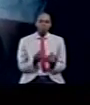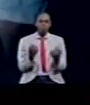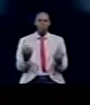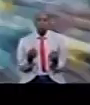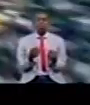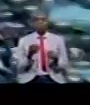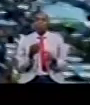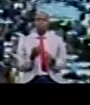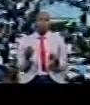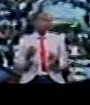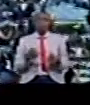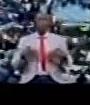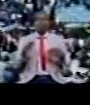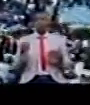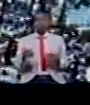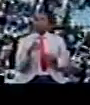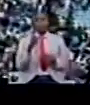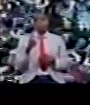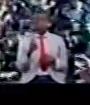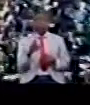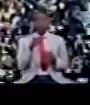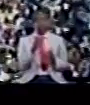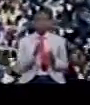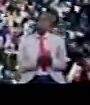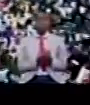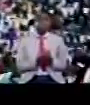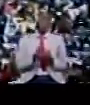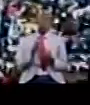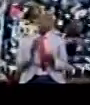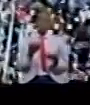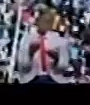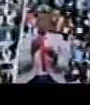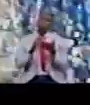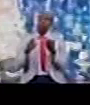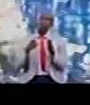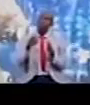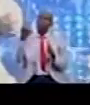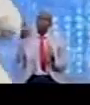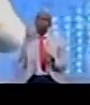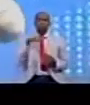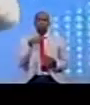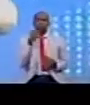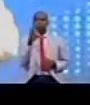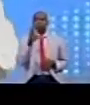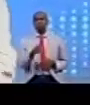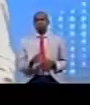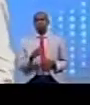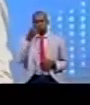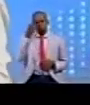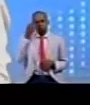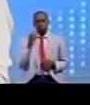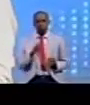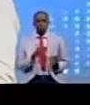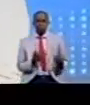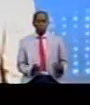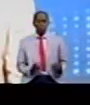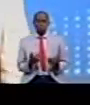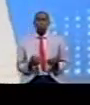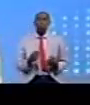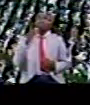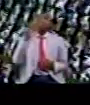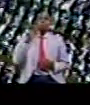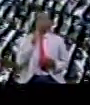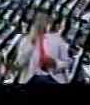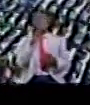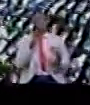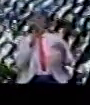good unto us. We give you the glory, O Lord. We give you the honor, O Lord. We give you adoration, O Lord. In